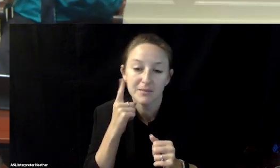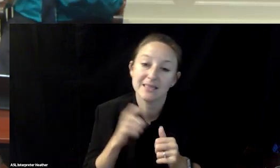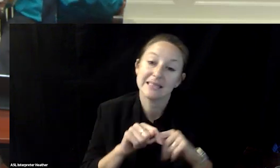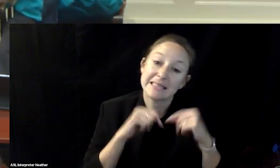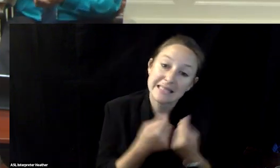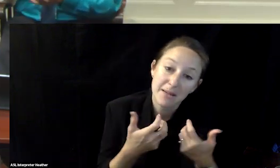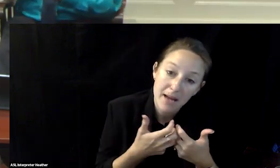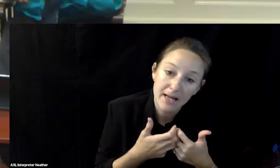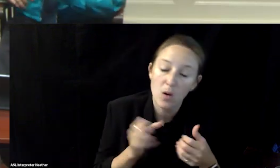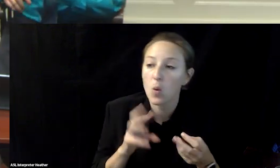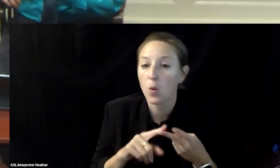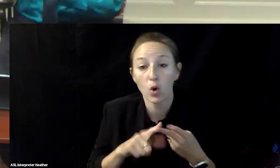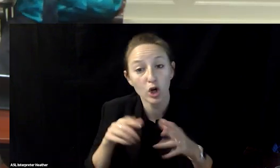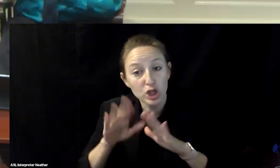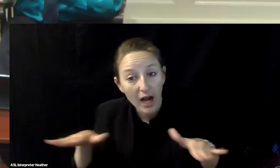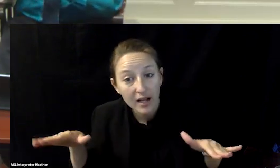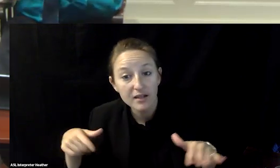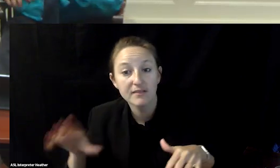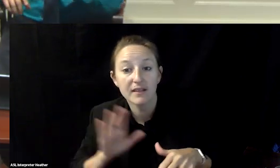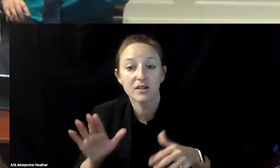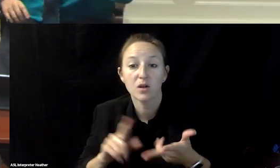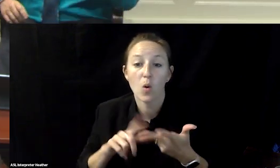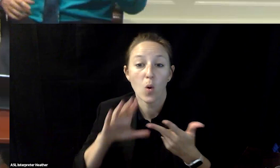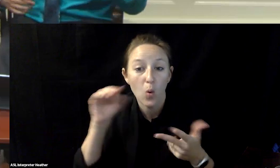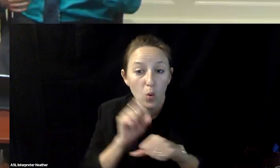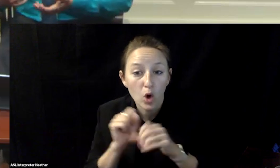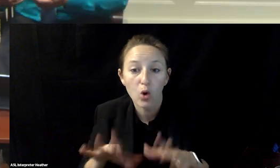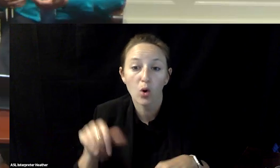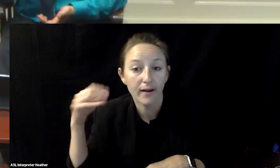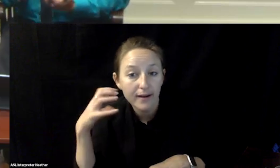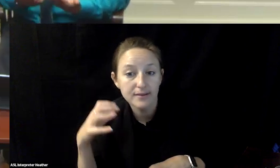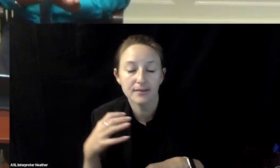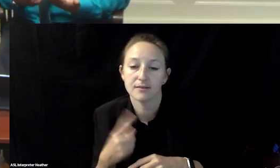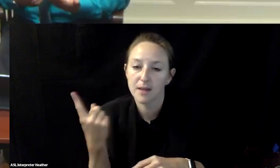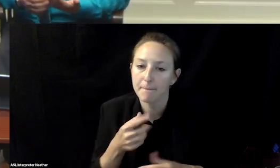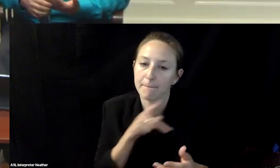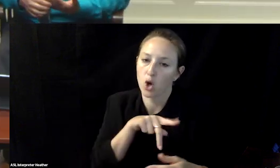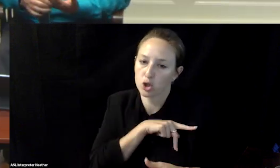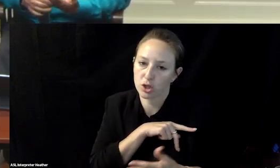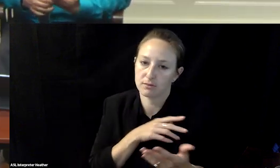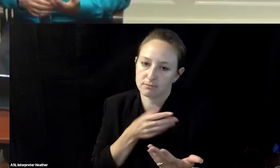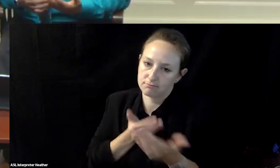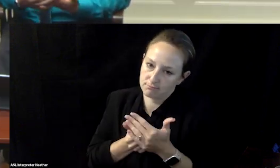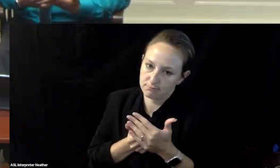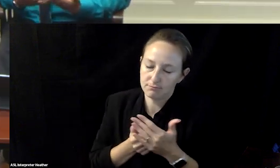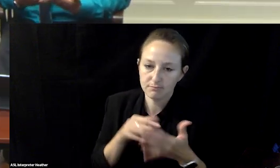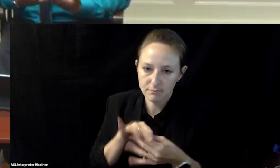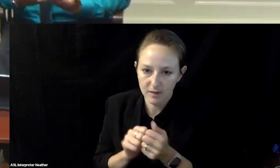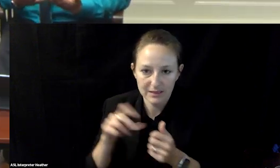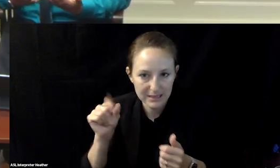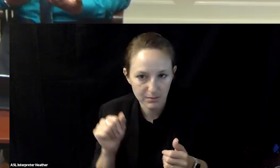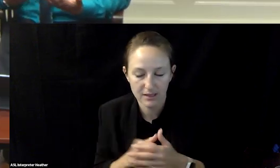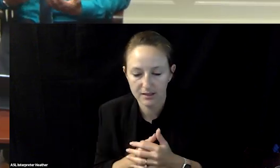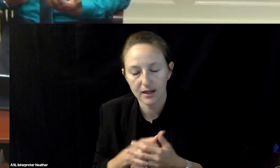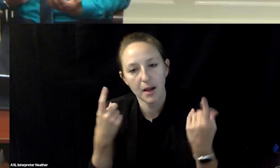teammate or because they have a child or a coworker or a cousin that has some sort of accessibility need, and they kind of